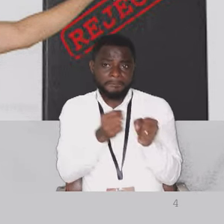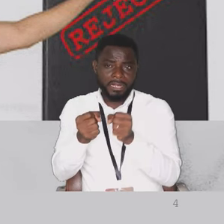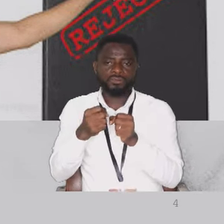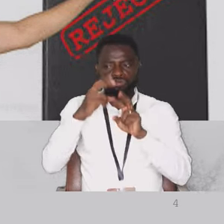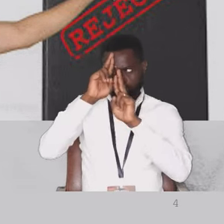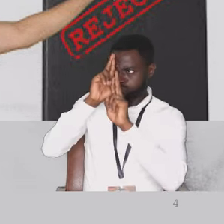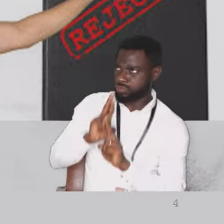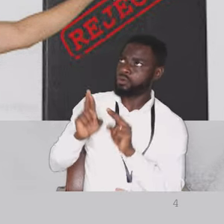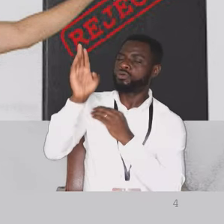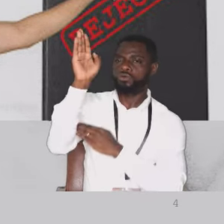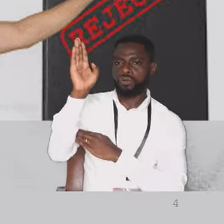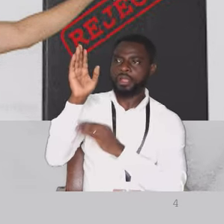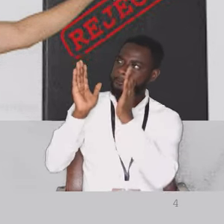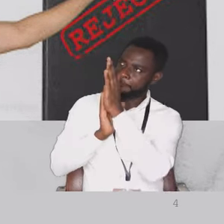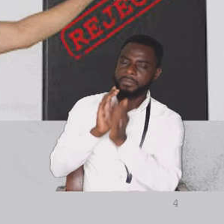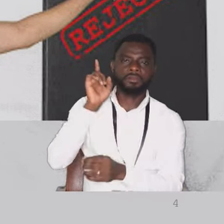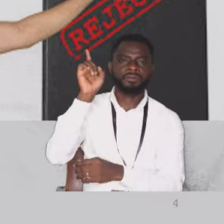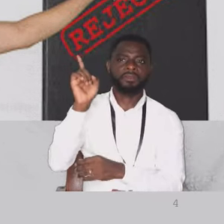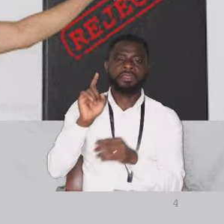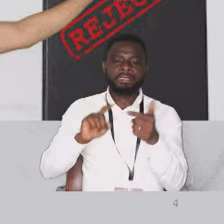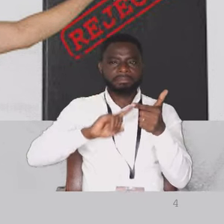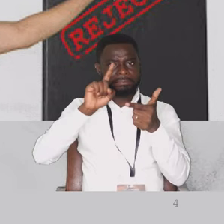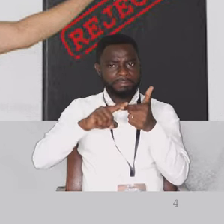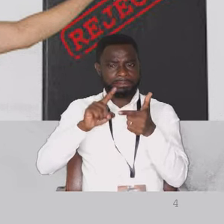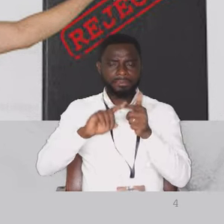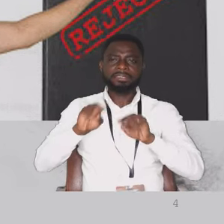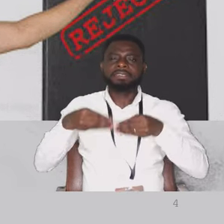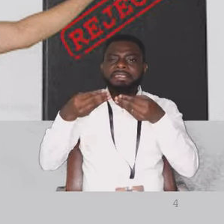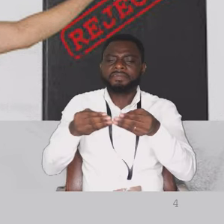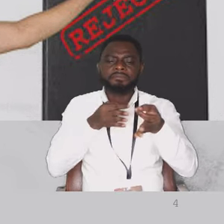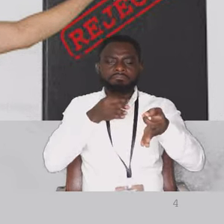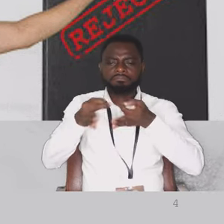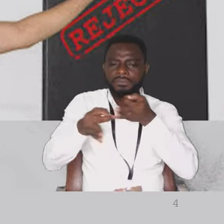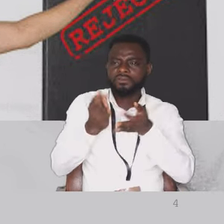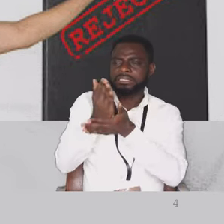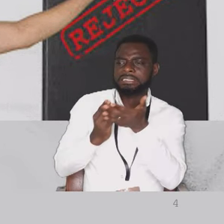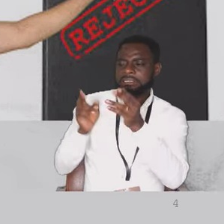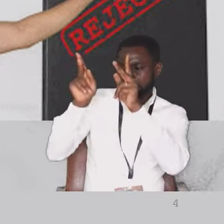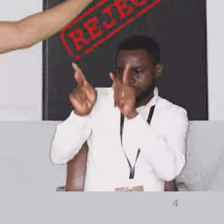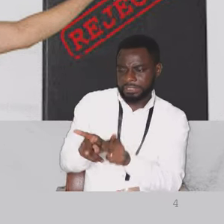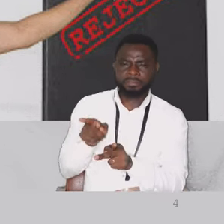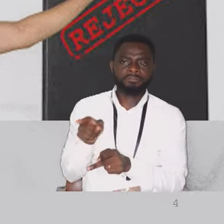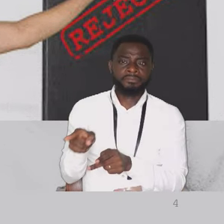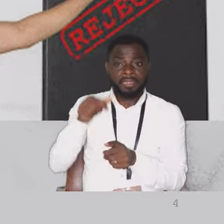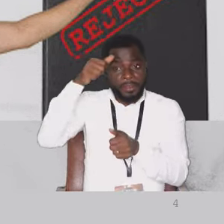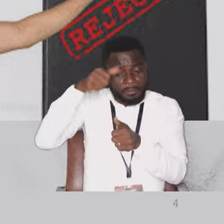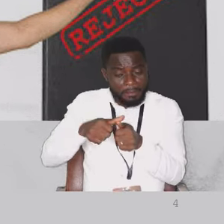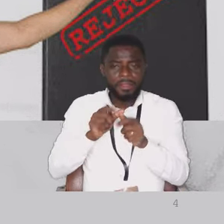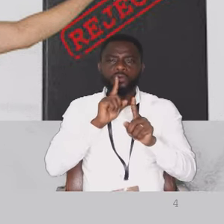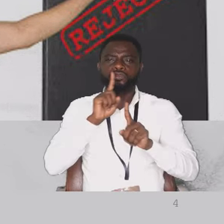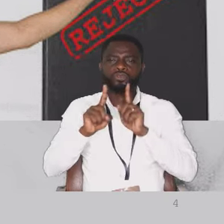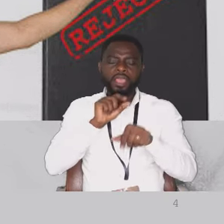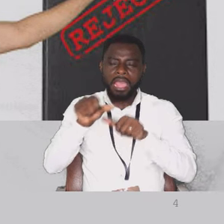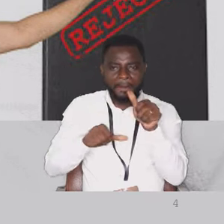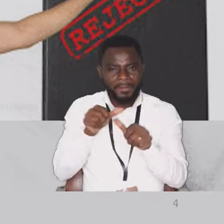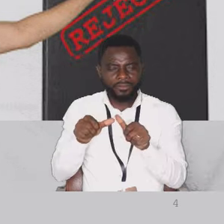sovereignty and then praise him. And then the second one gives a description of somebody. Because remember, we are talking